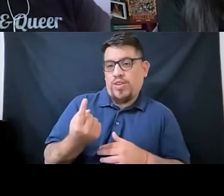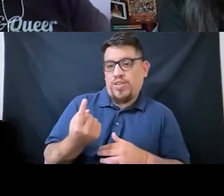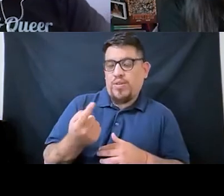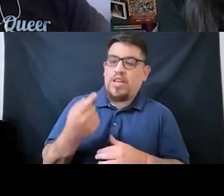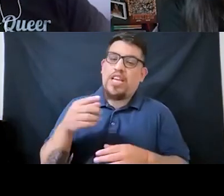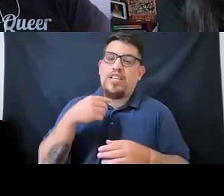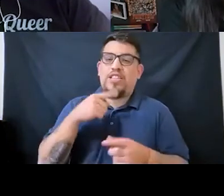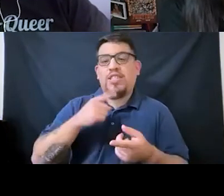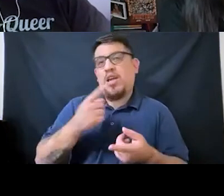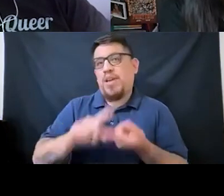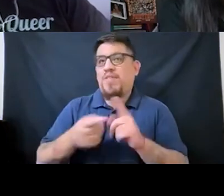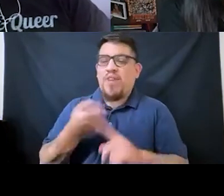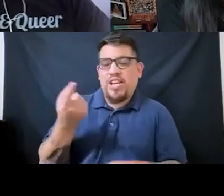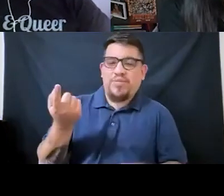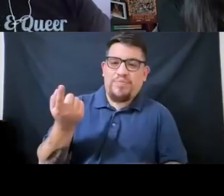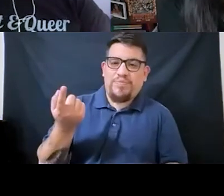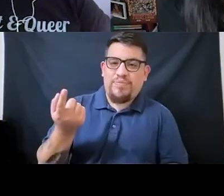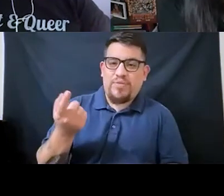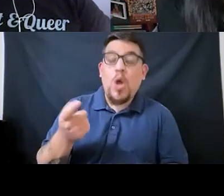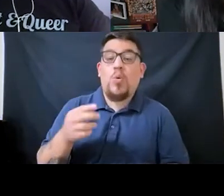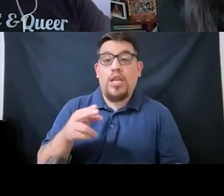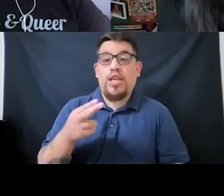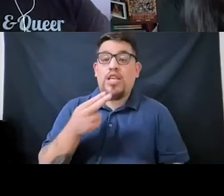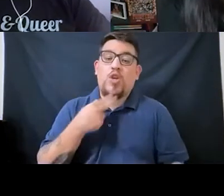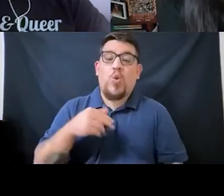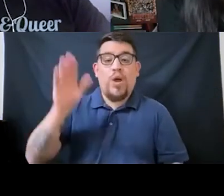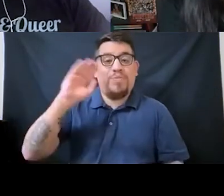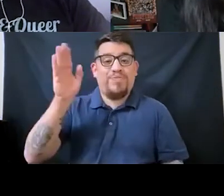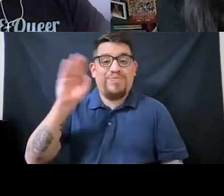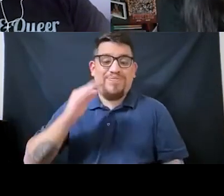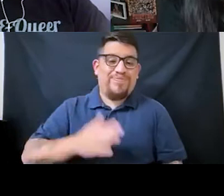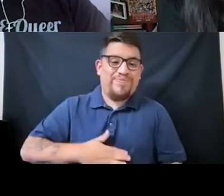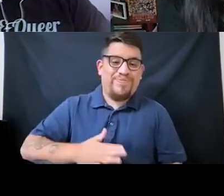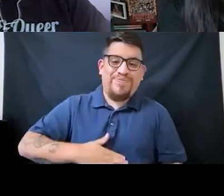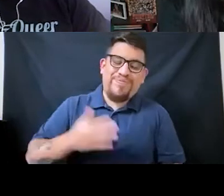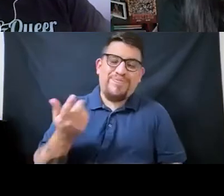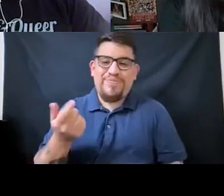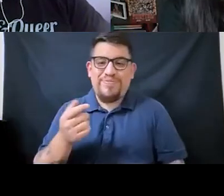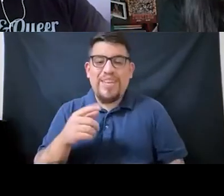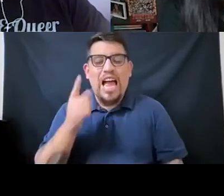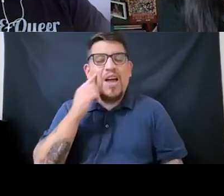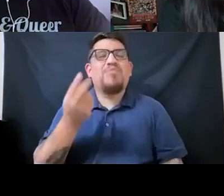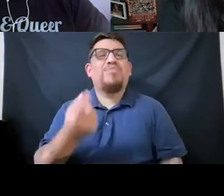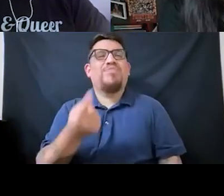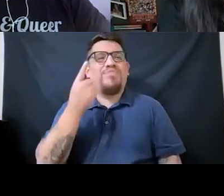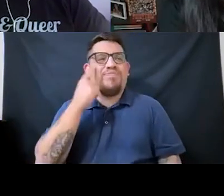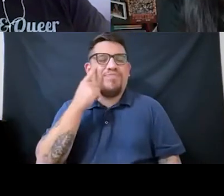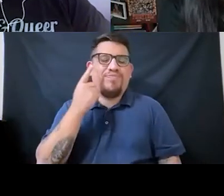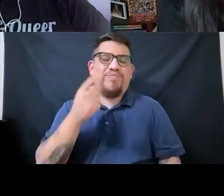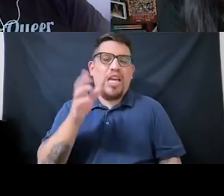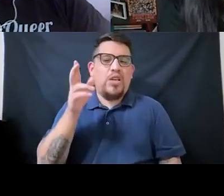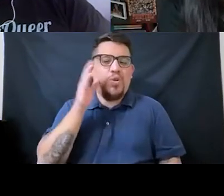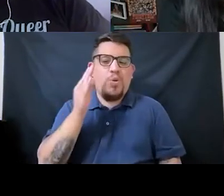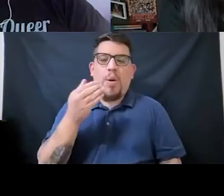him. When in fact the cute one waved at me and patted his belly, I immediately heard Meg Ryan telling